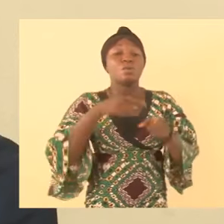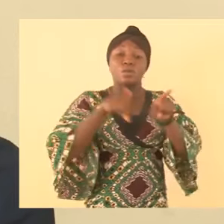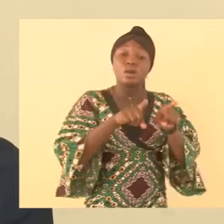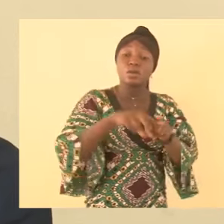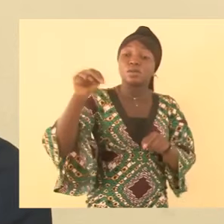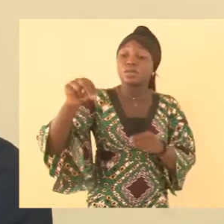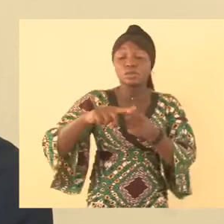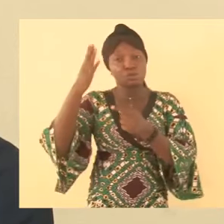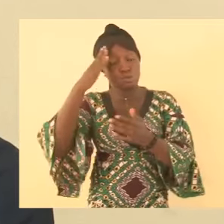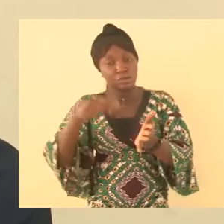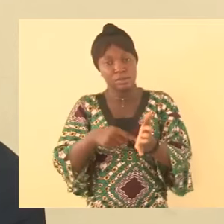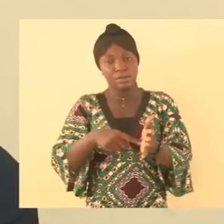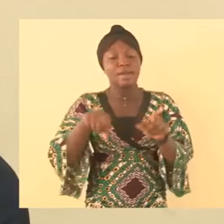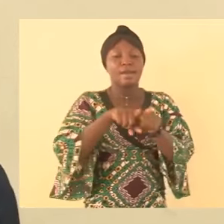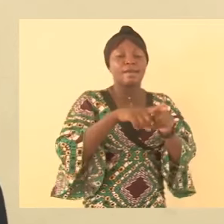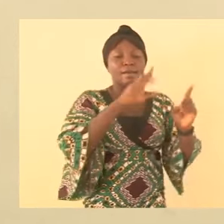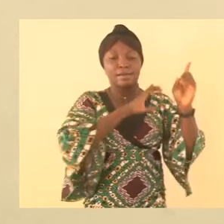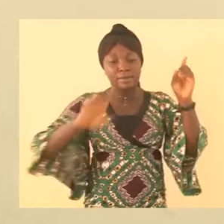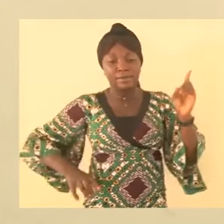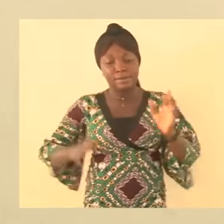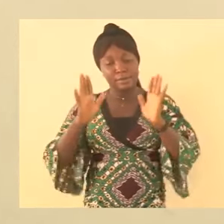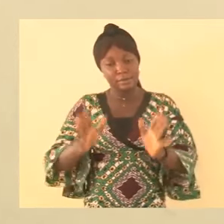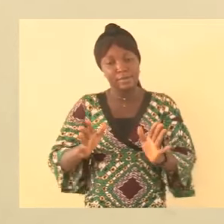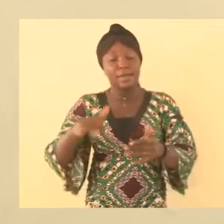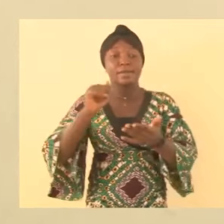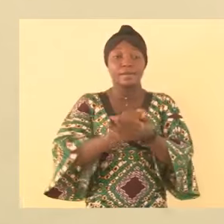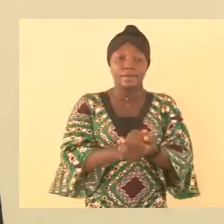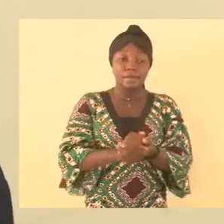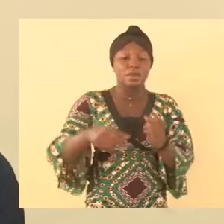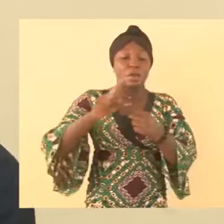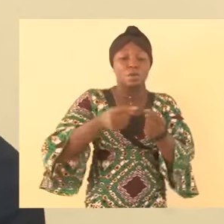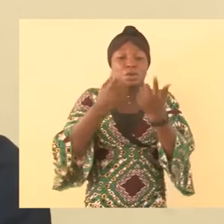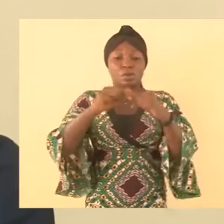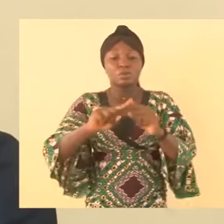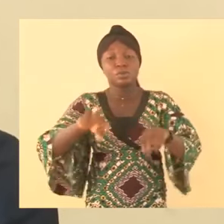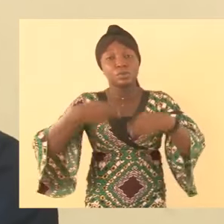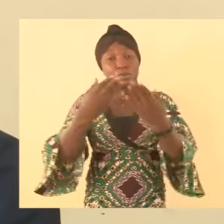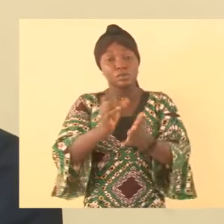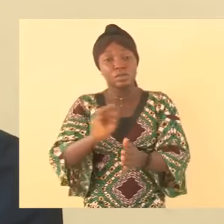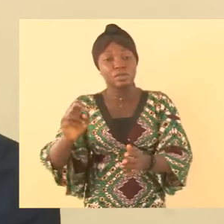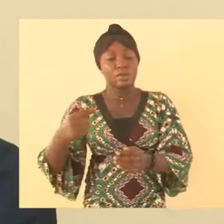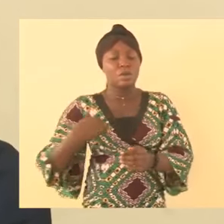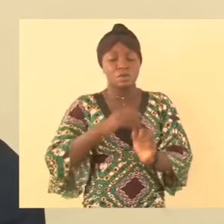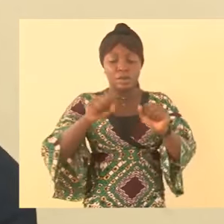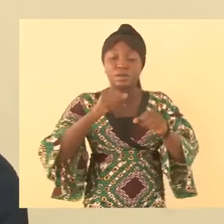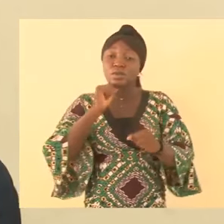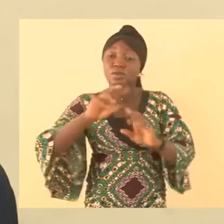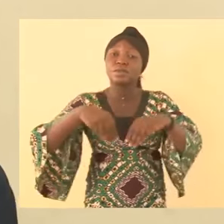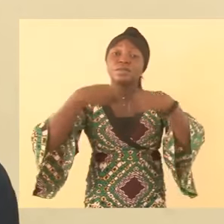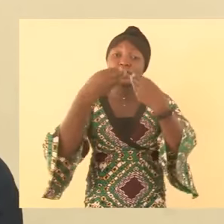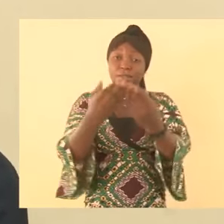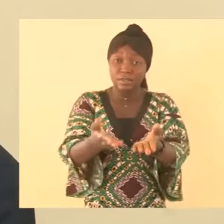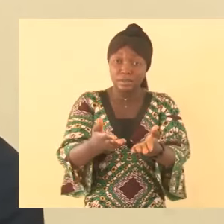And we also need to know this as Christians, that when it comes to giving, we cannot give